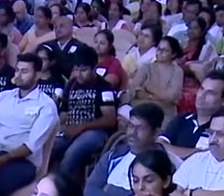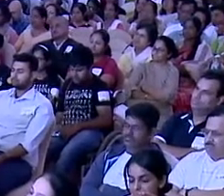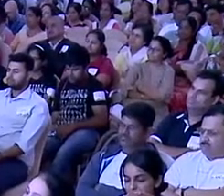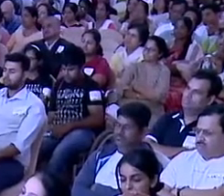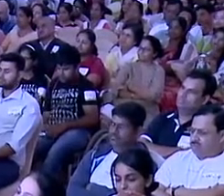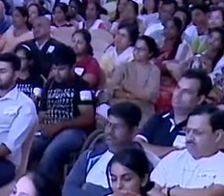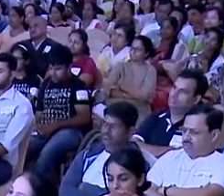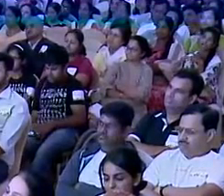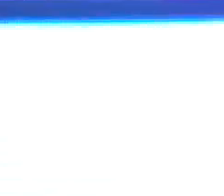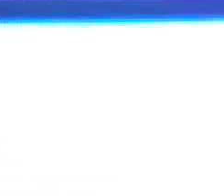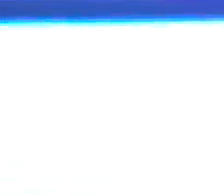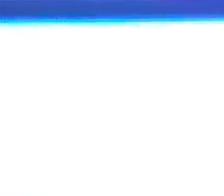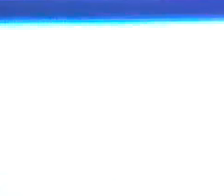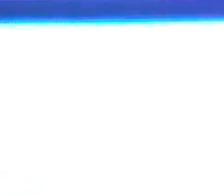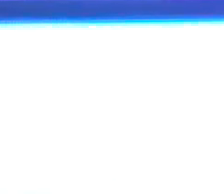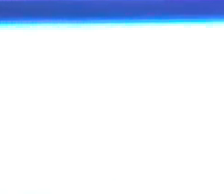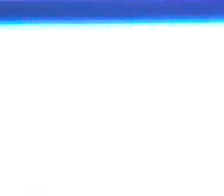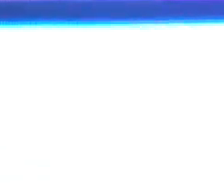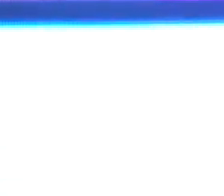In the silent